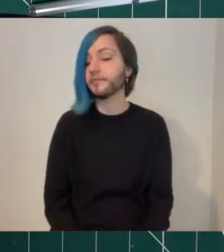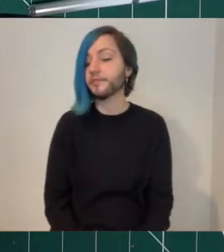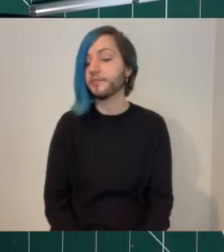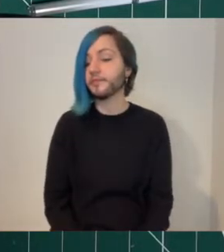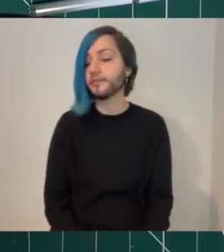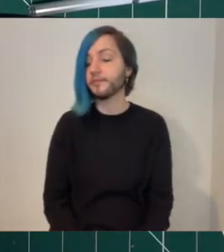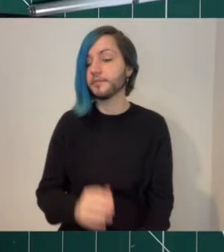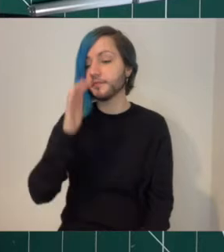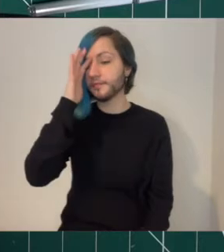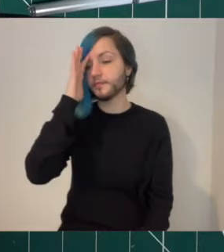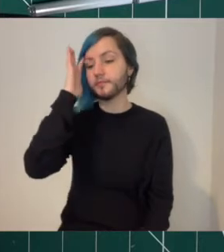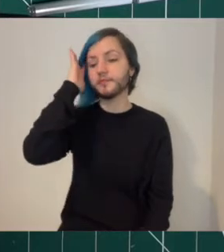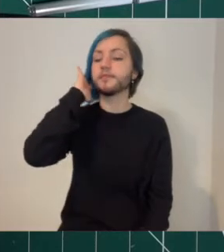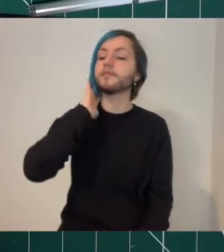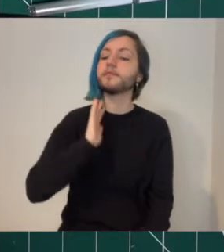And